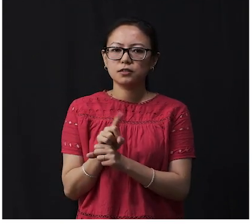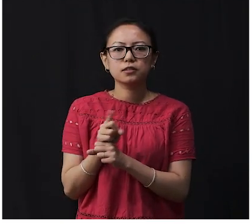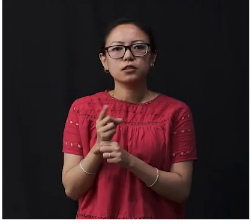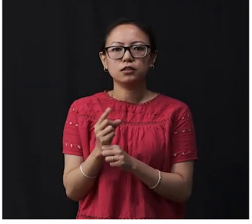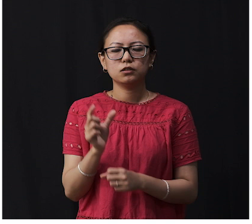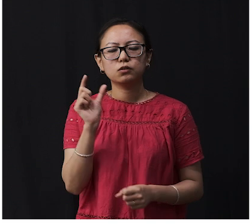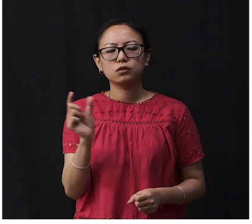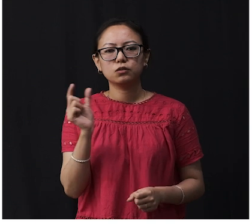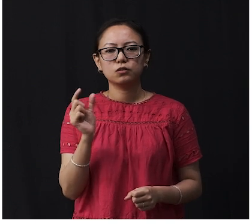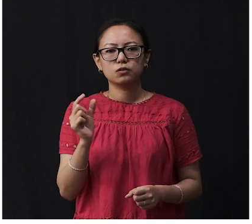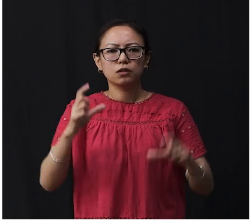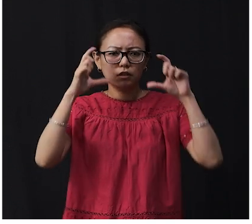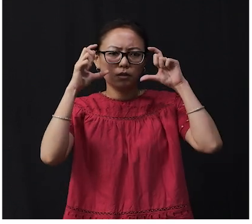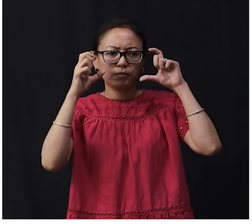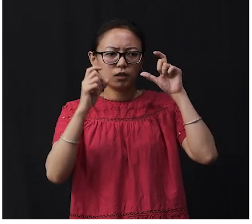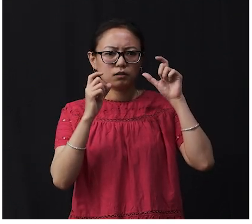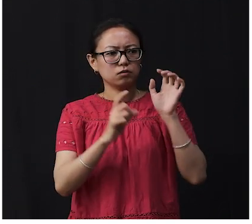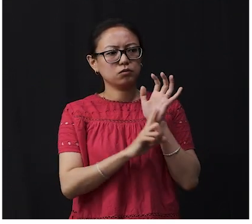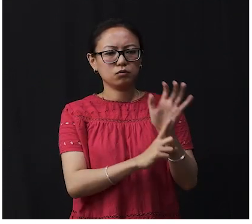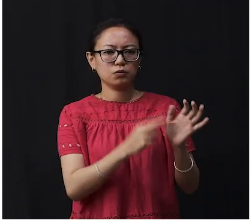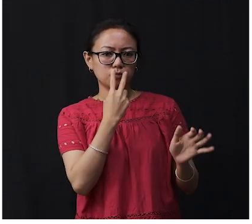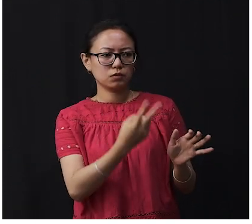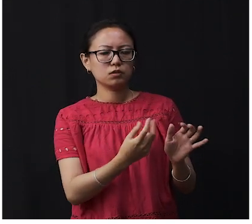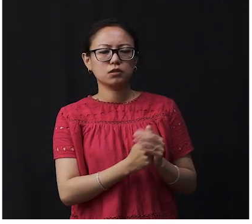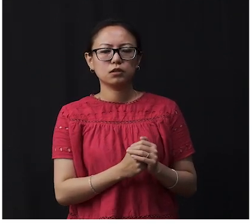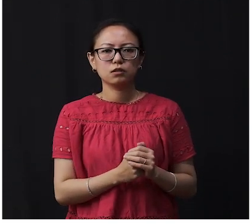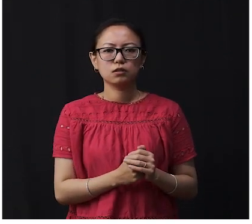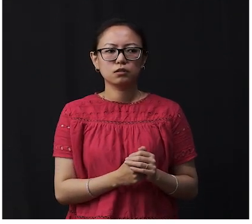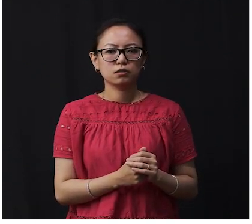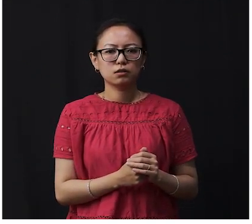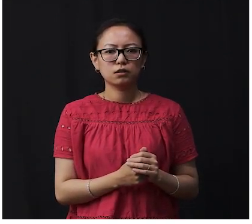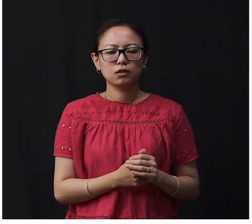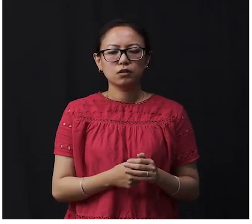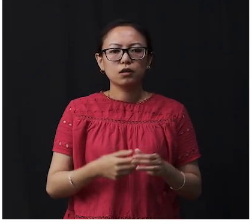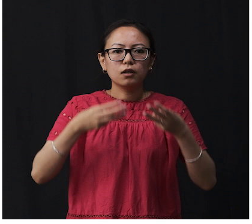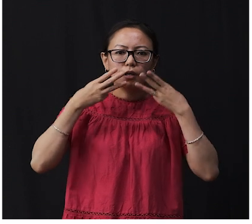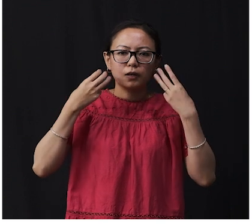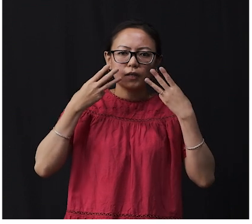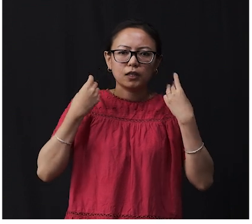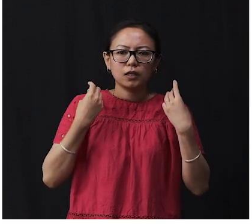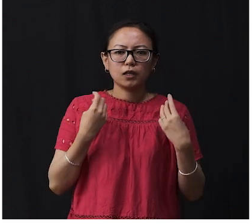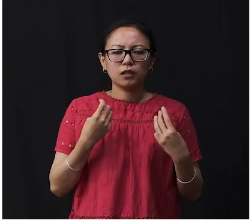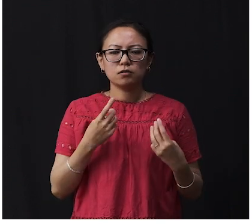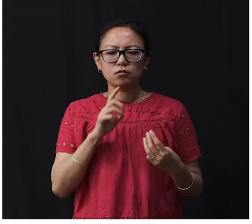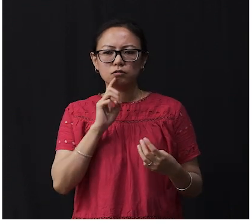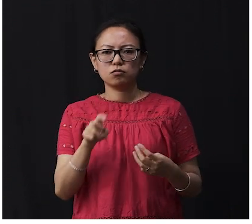cat said, I will not agree with the dog. The dog said it will use its tail when